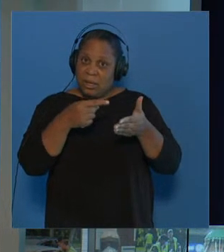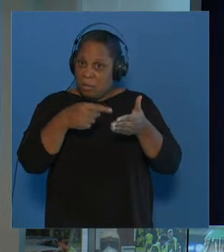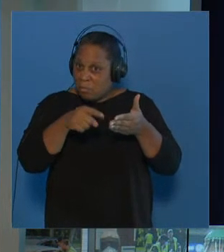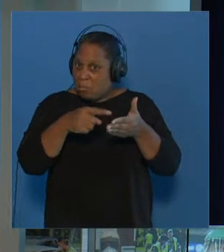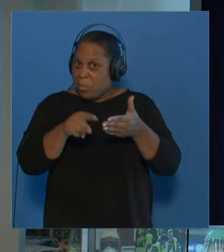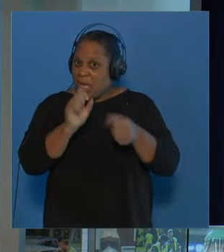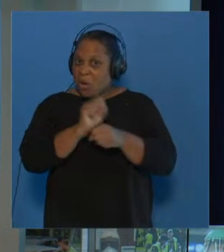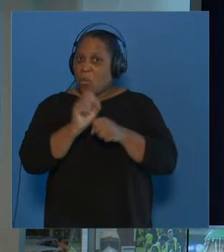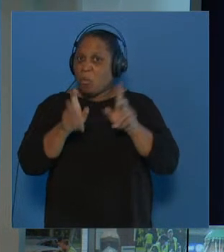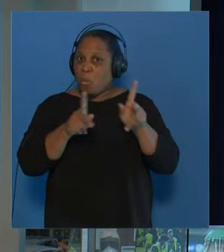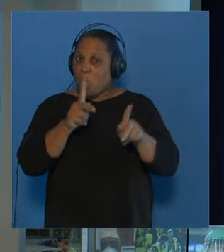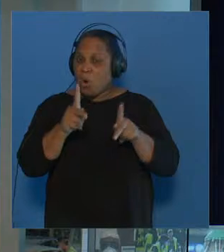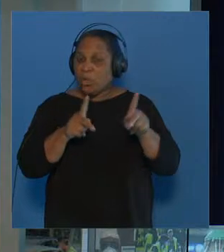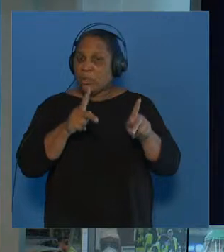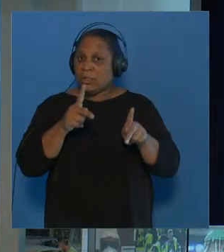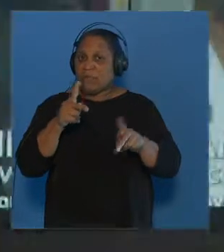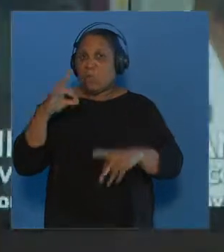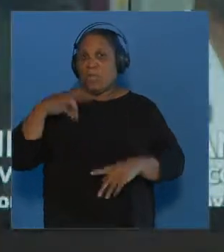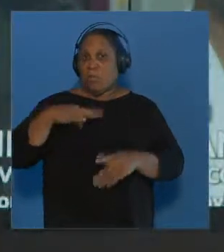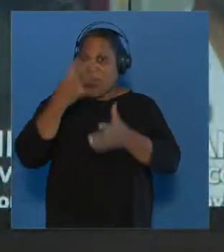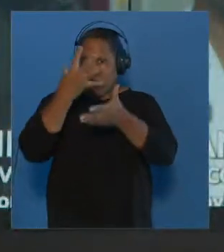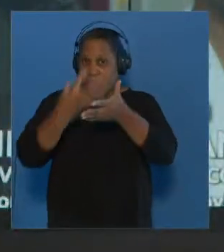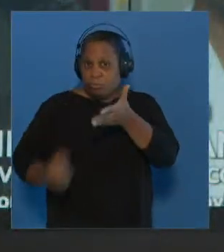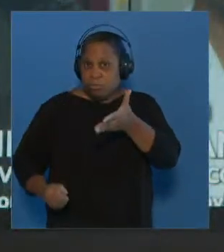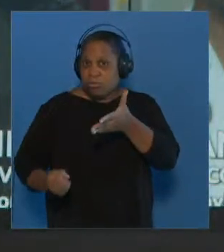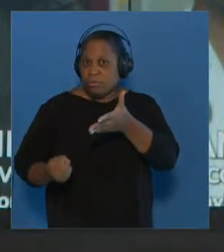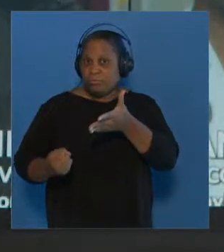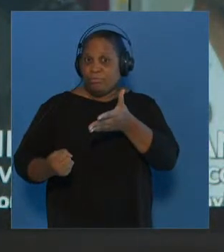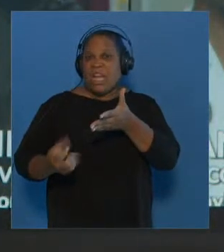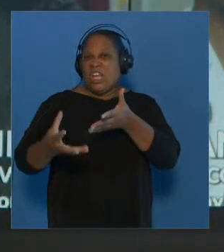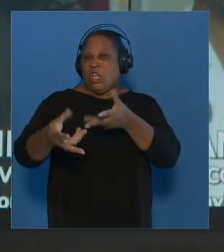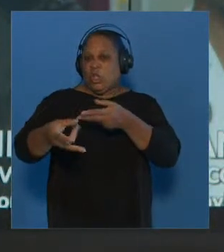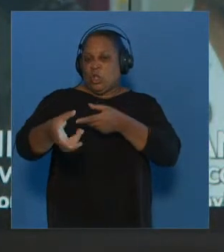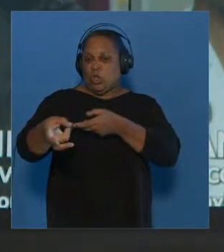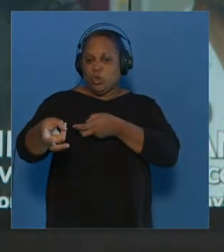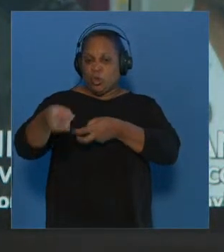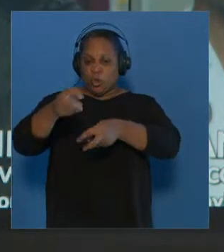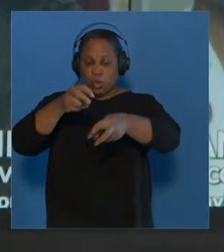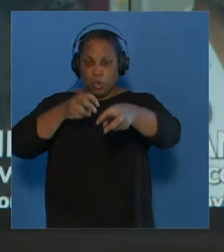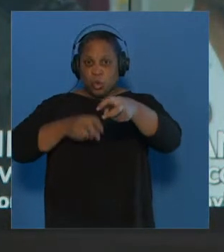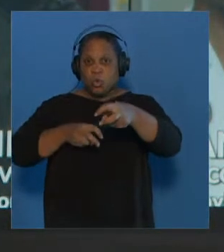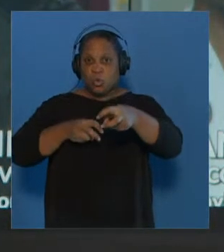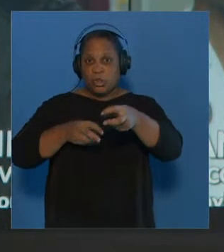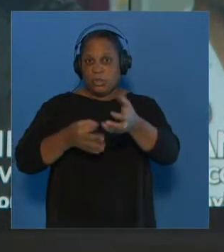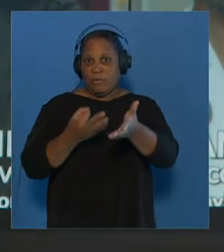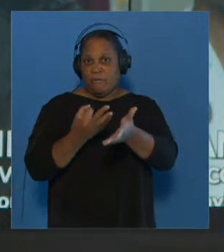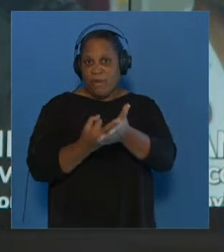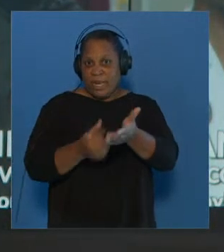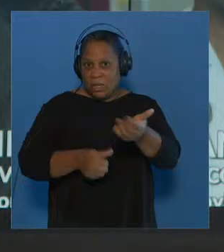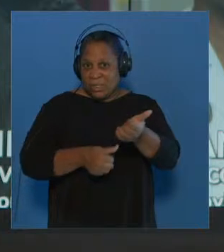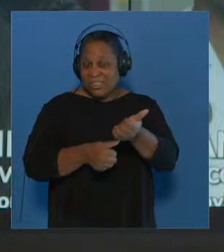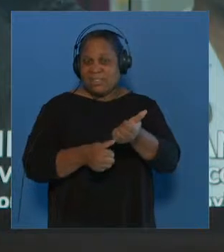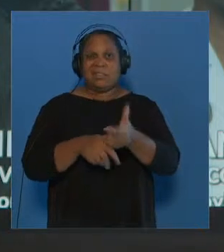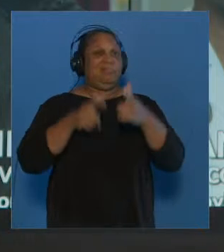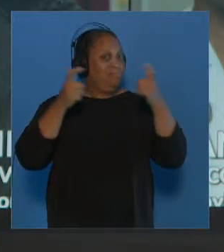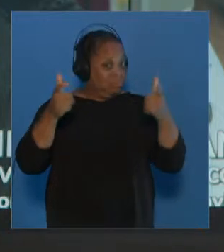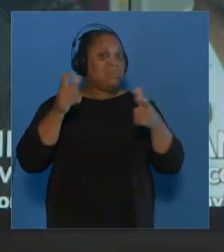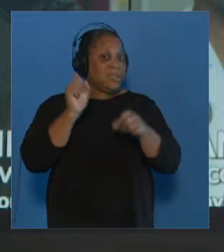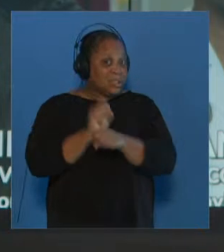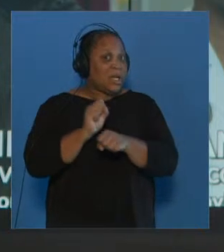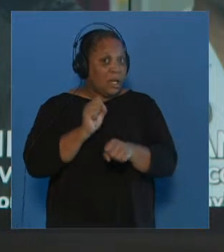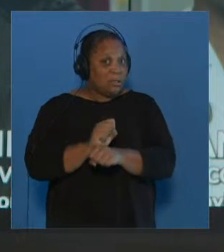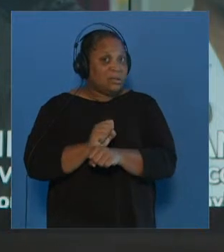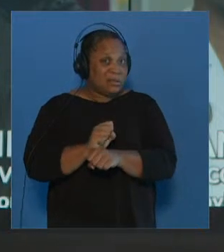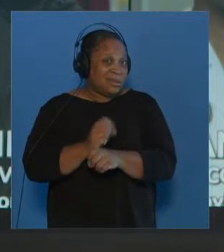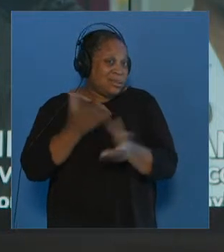when their benefits run out, switching people over to financial assistance? Must be a big task. Can you speak